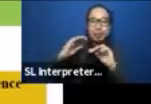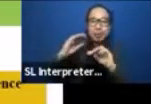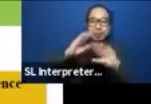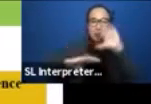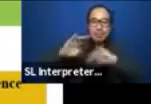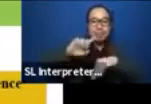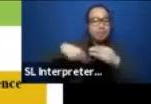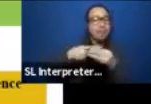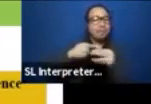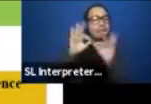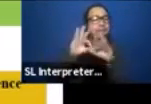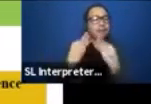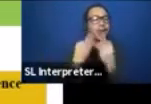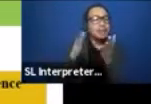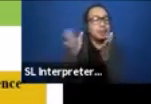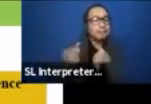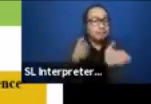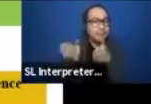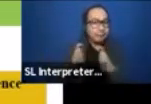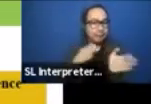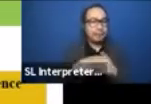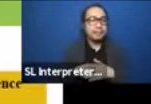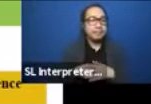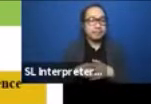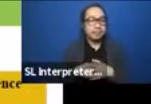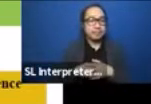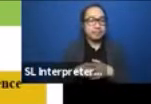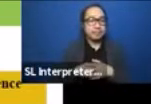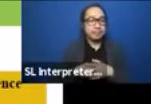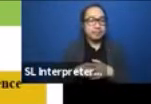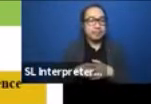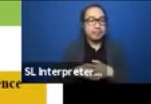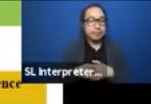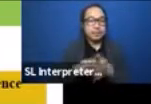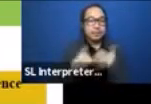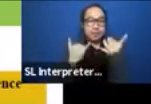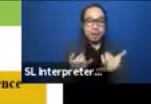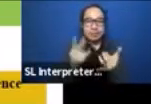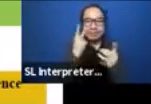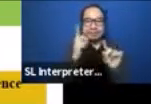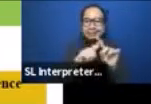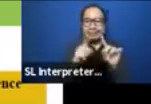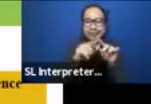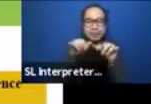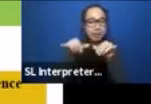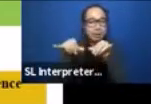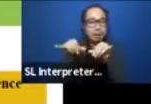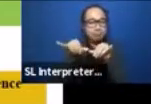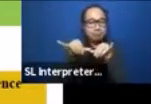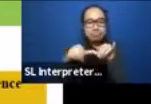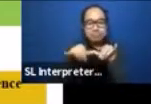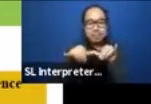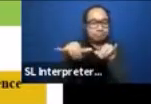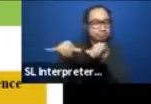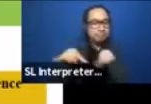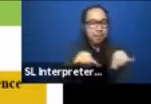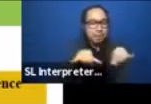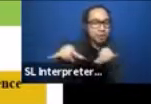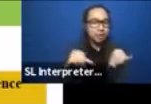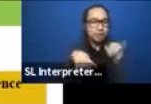And we also do a cross tabulation with all those indexes, empowerment index, reproductive right